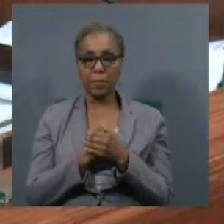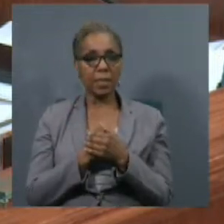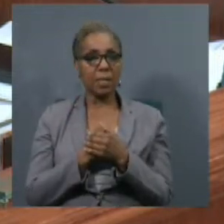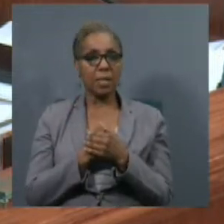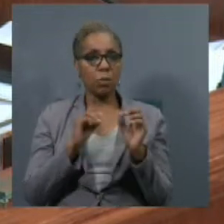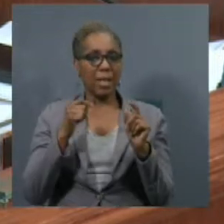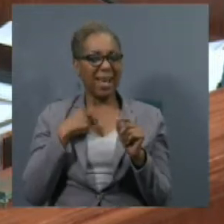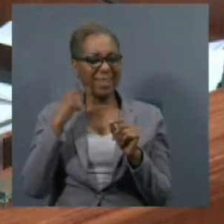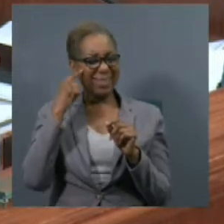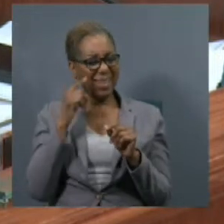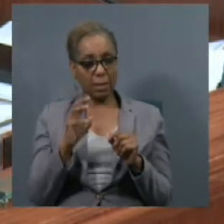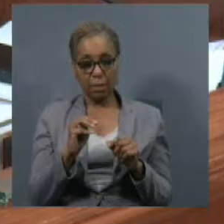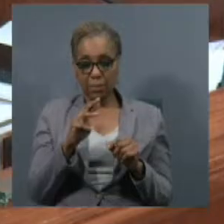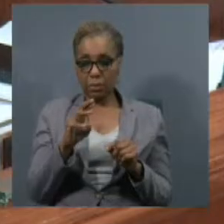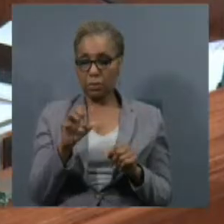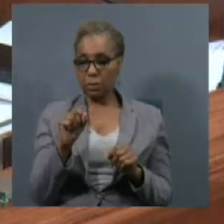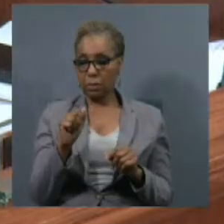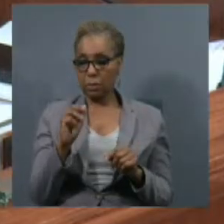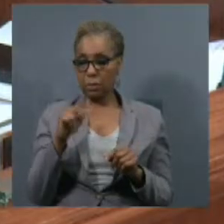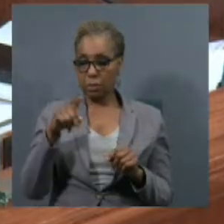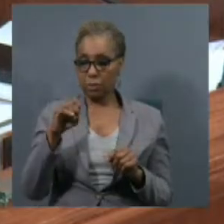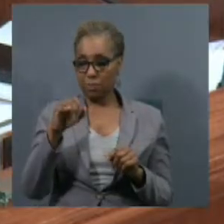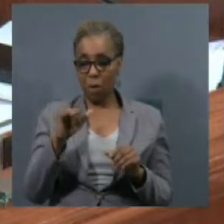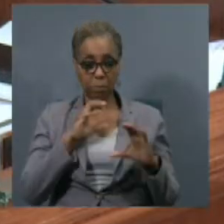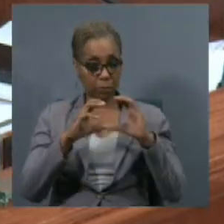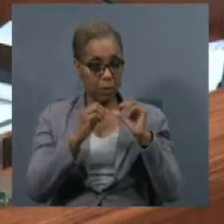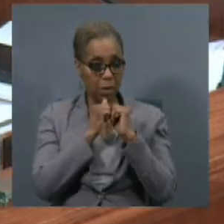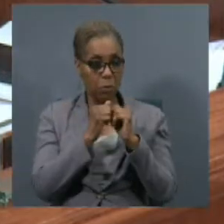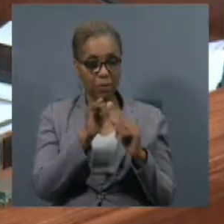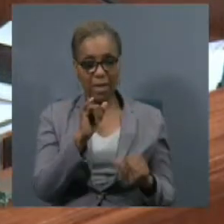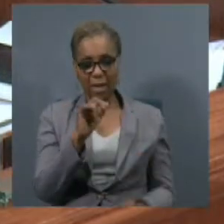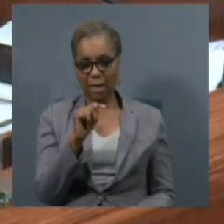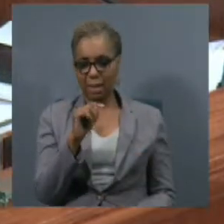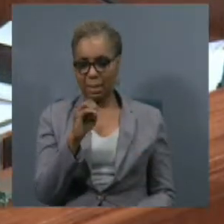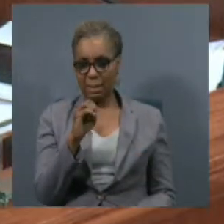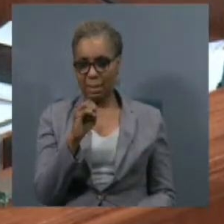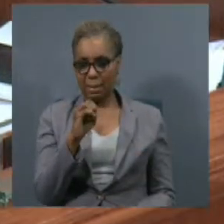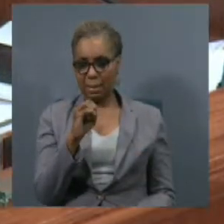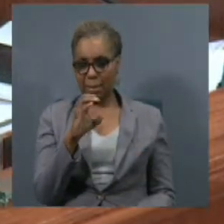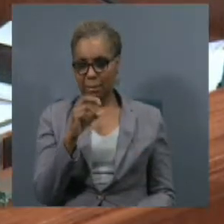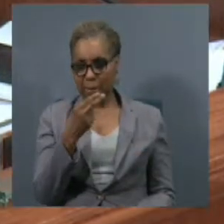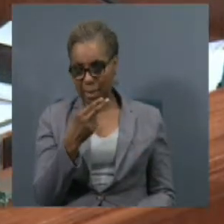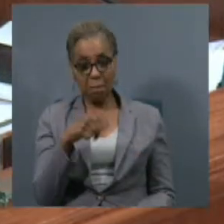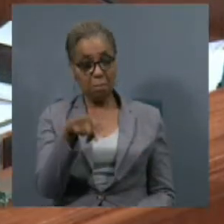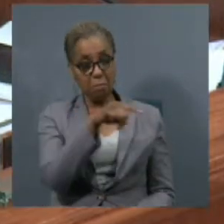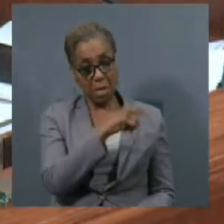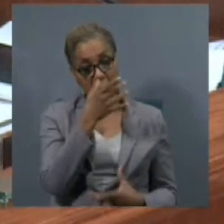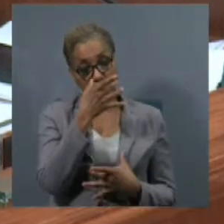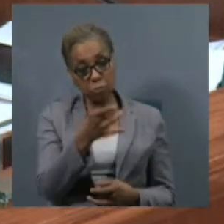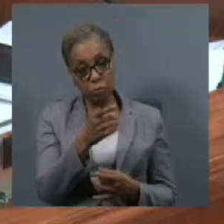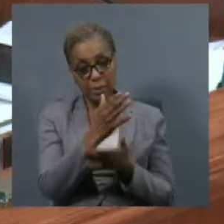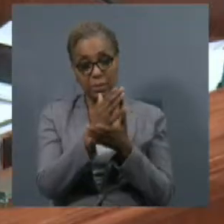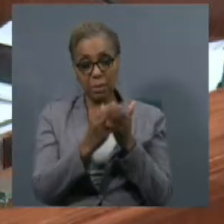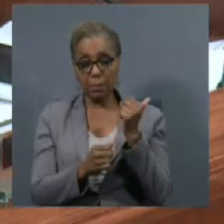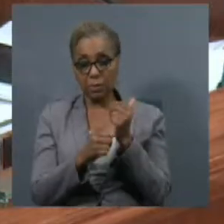I think Mr. Sarpy has had some conversations with ITEX that they're interested in some assistance. One thing that was made